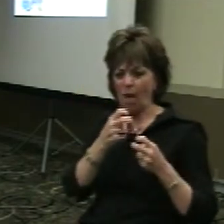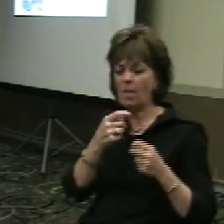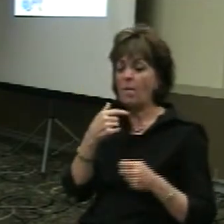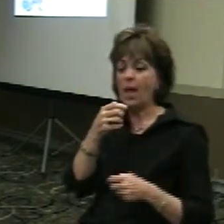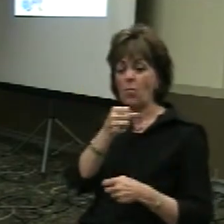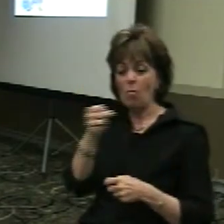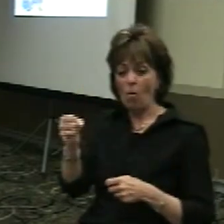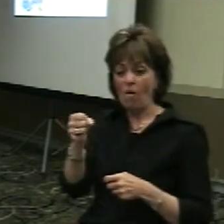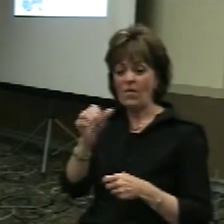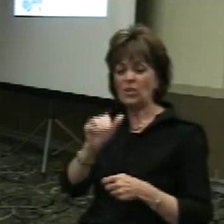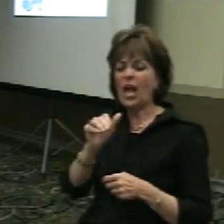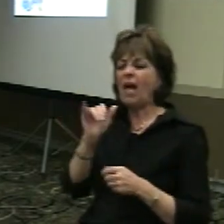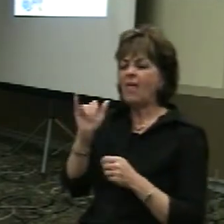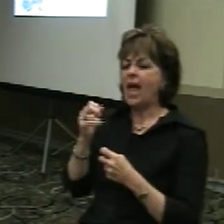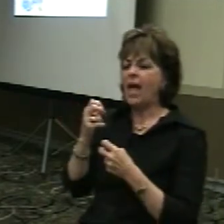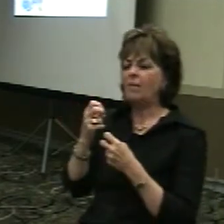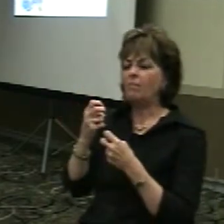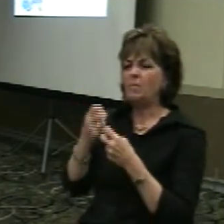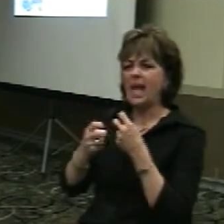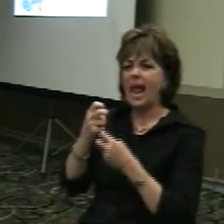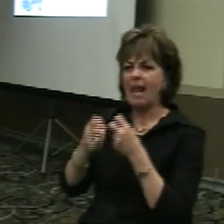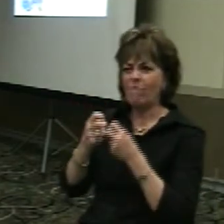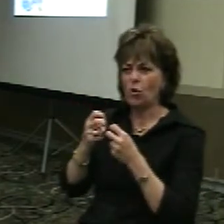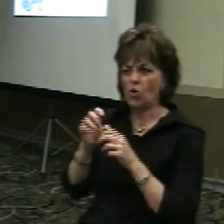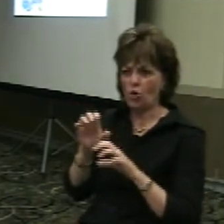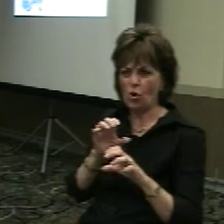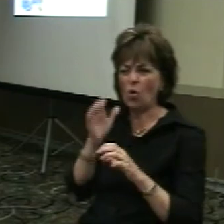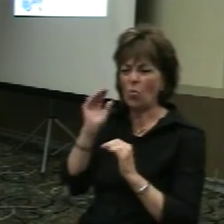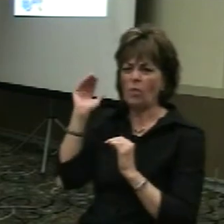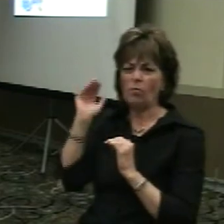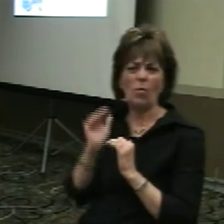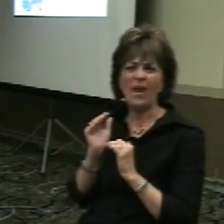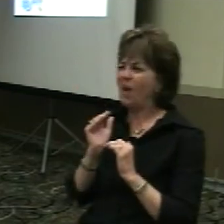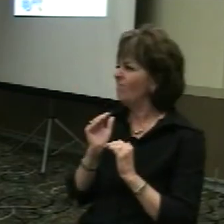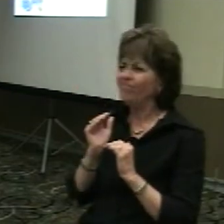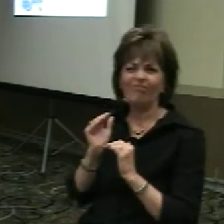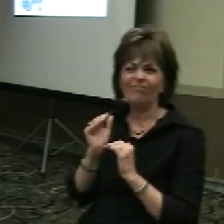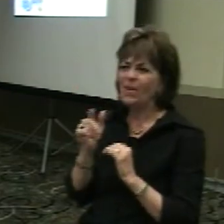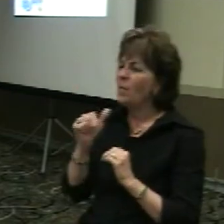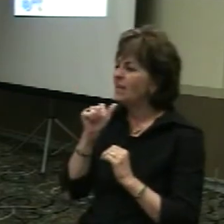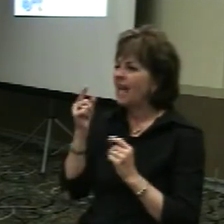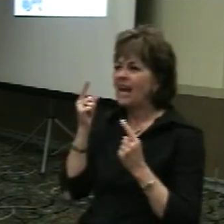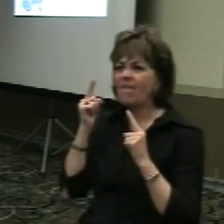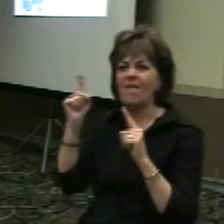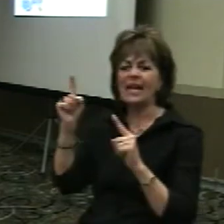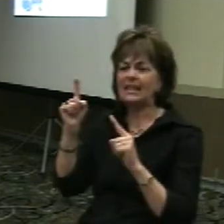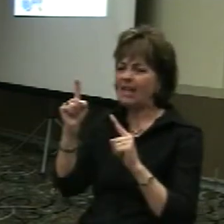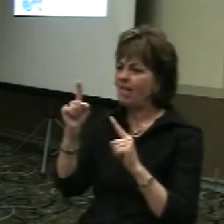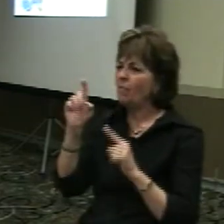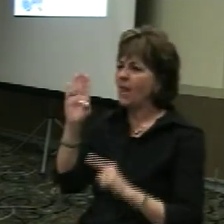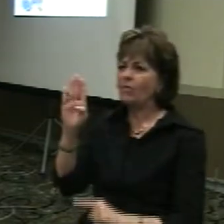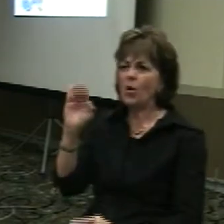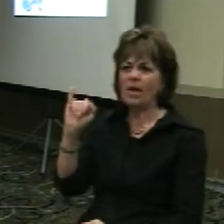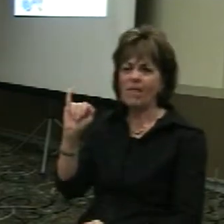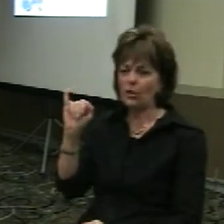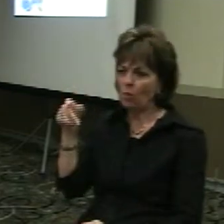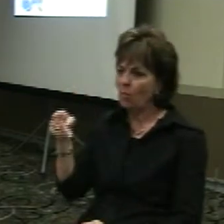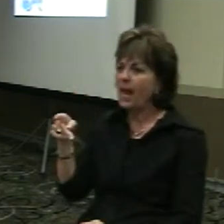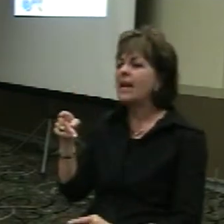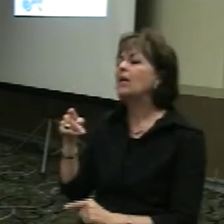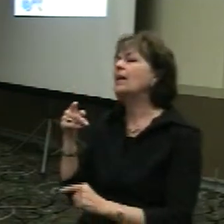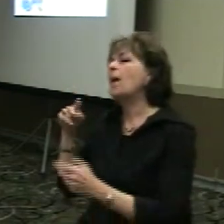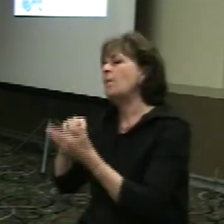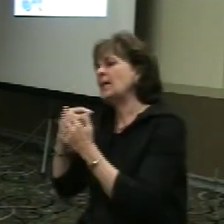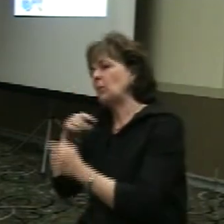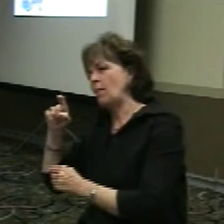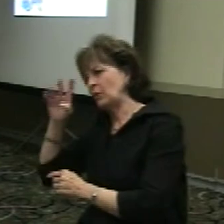child, that somehow this behavior would be going down. That's not happening. This plan is not an effective behavioral intervention plan. It is time to go back and draft